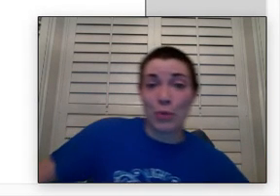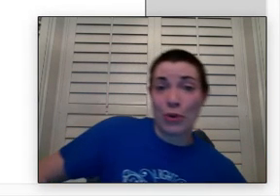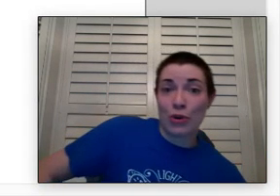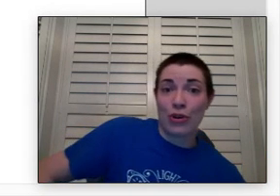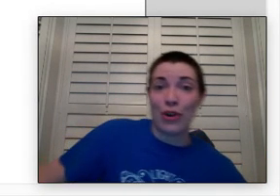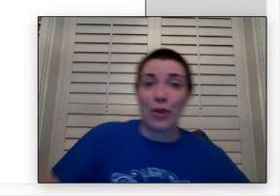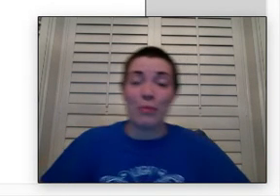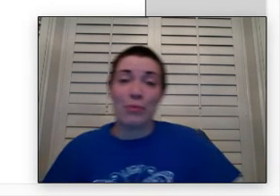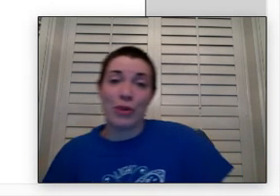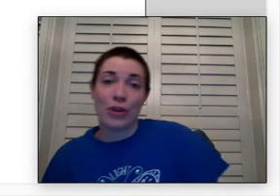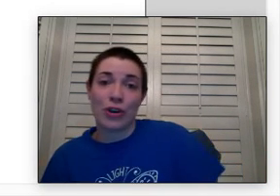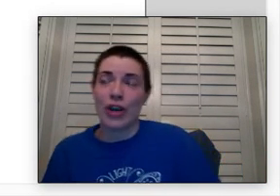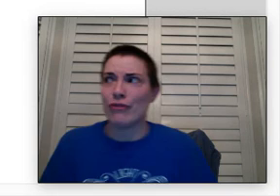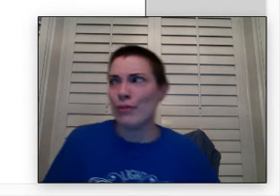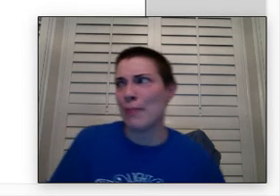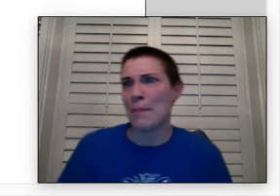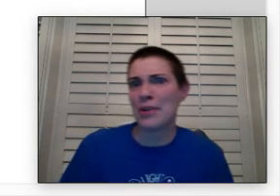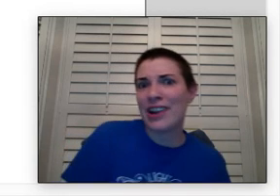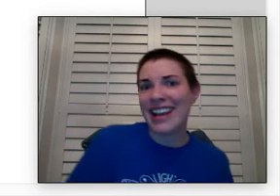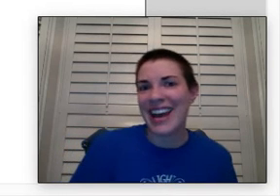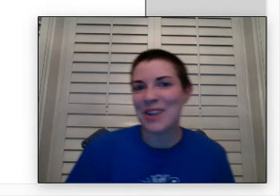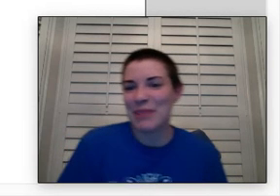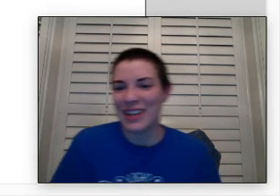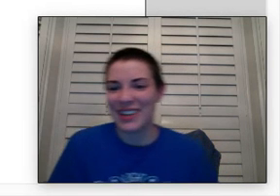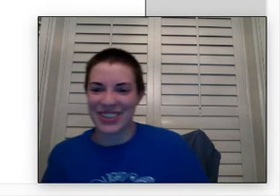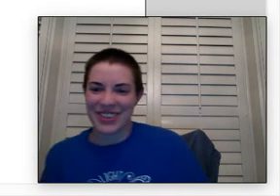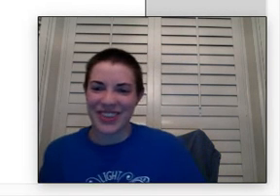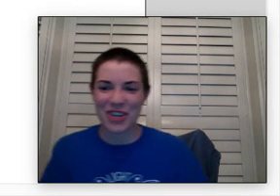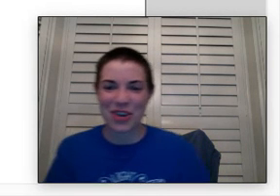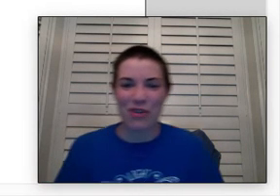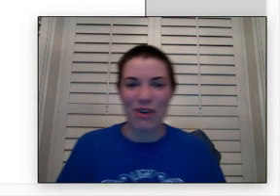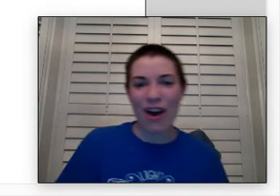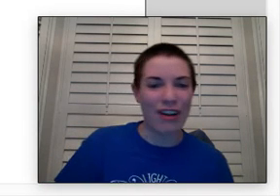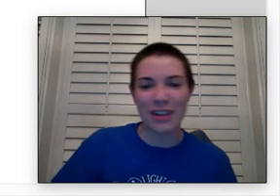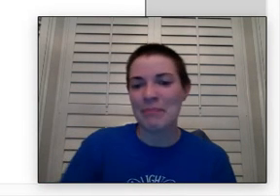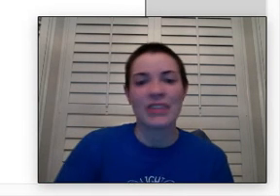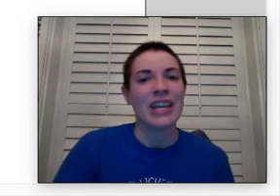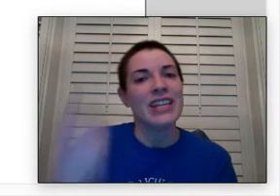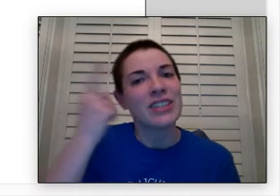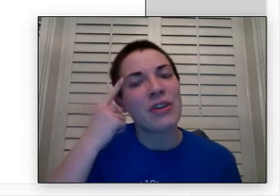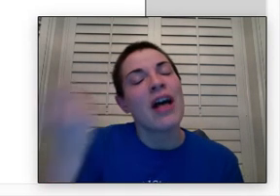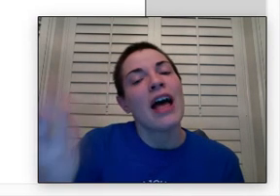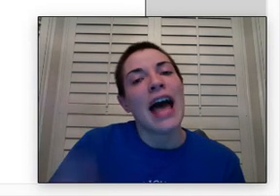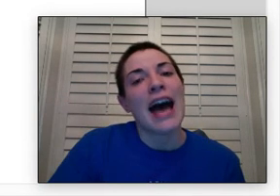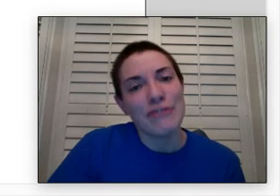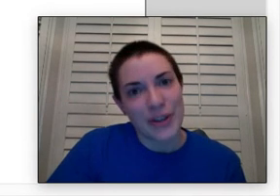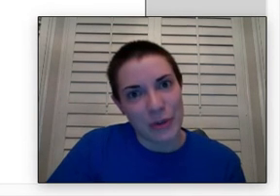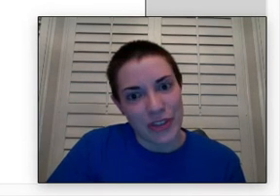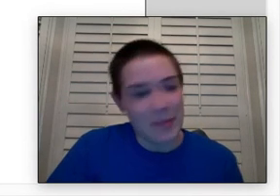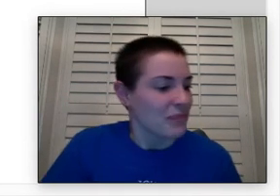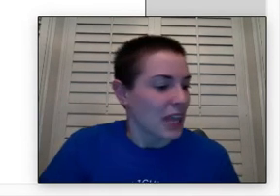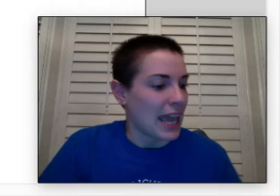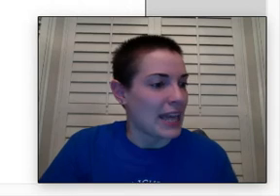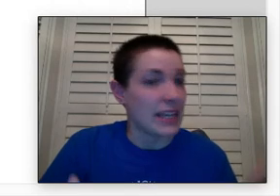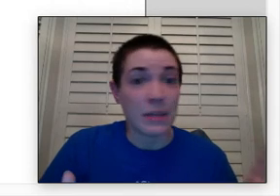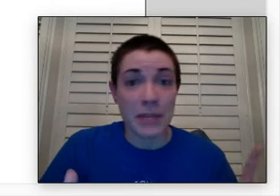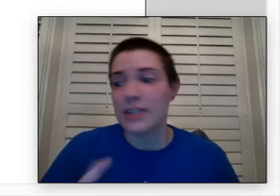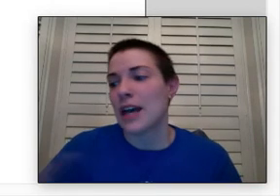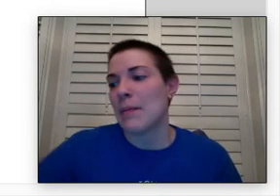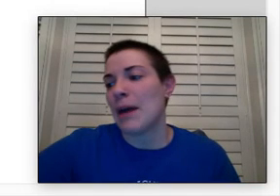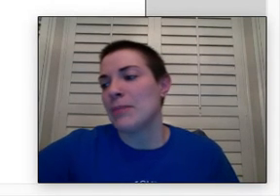get bigger and bigger. And remember, you're a caterpillar, so you have to crawl. So have fun with it. And